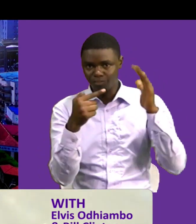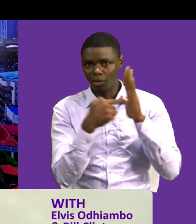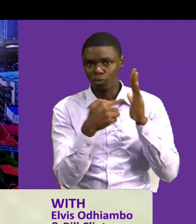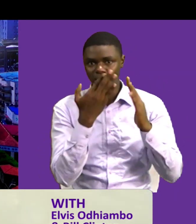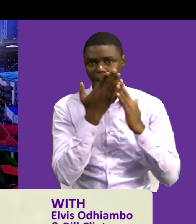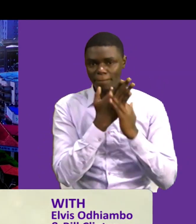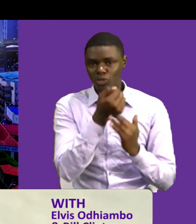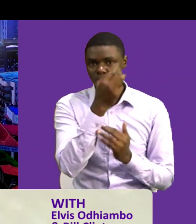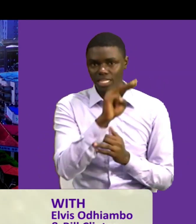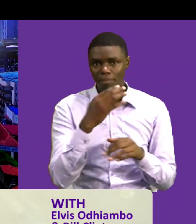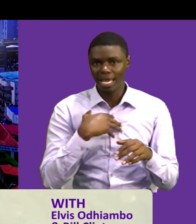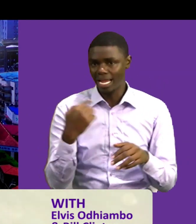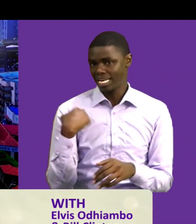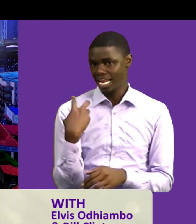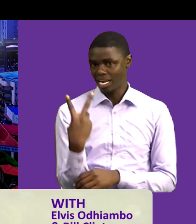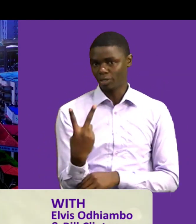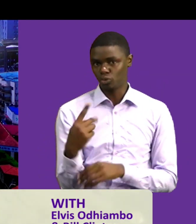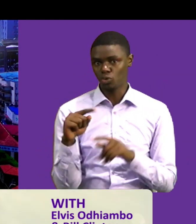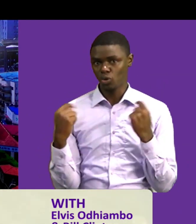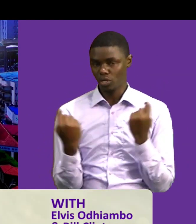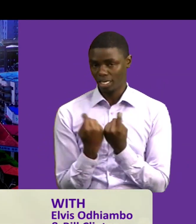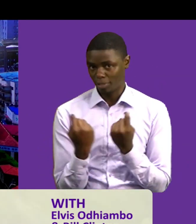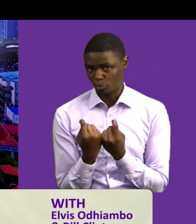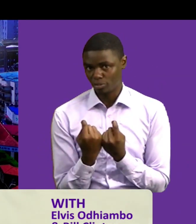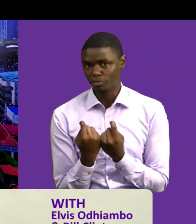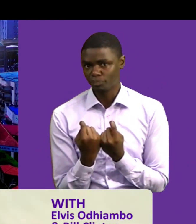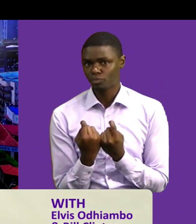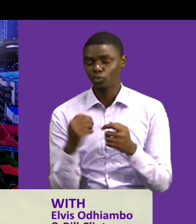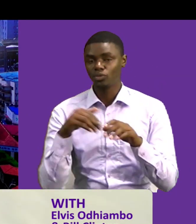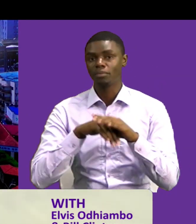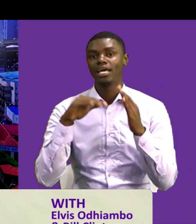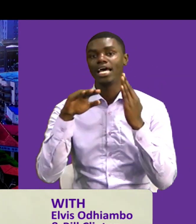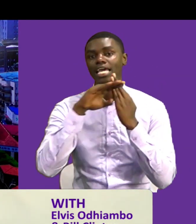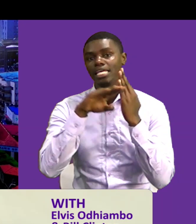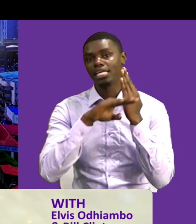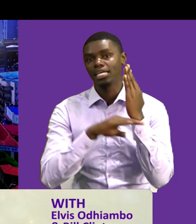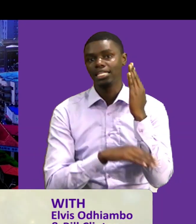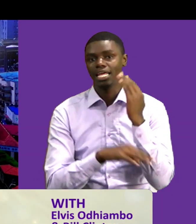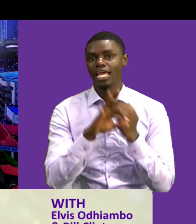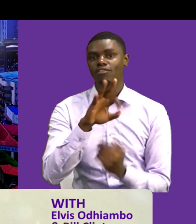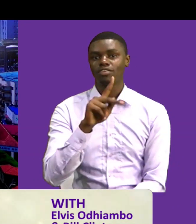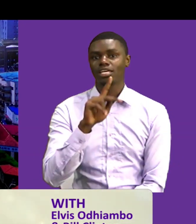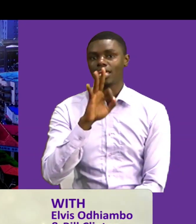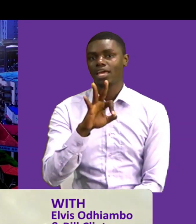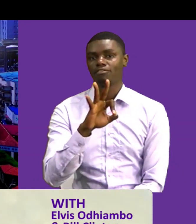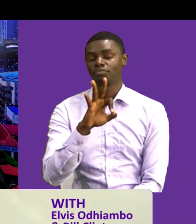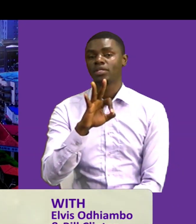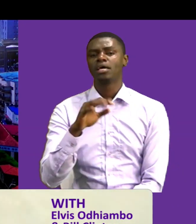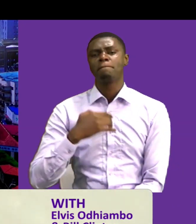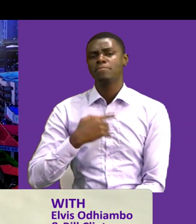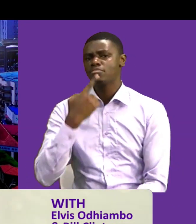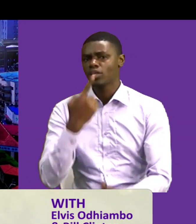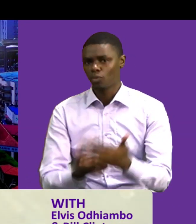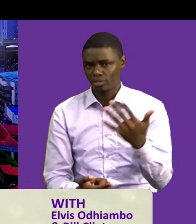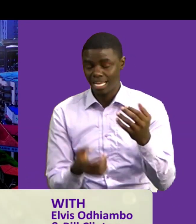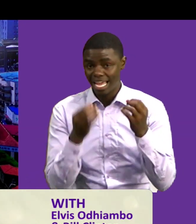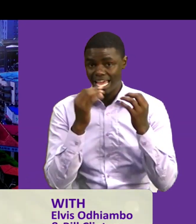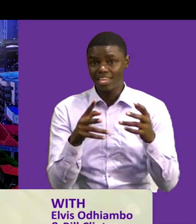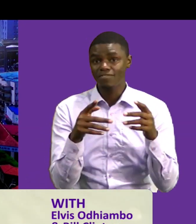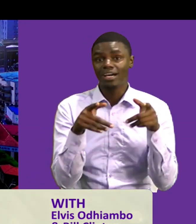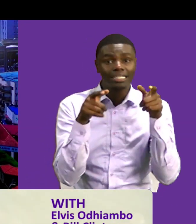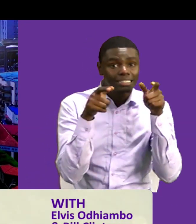between them and the second team in the FKF Premier League. So I will say, if